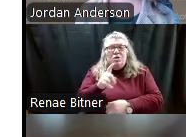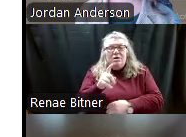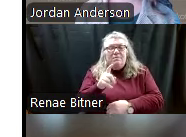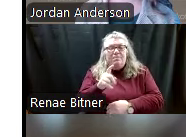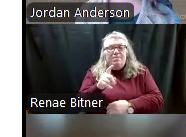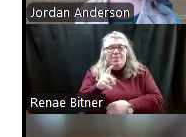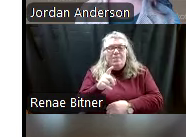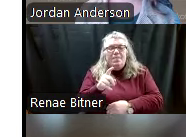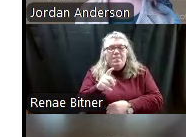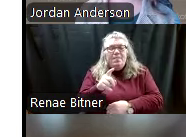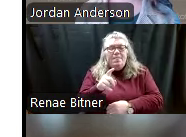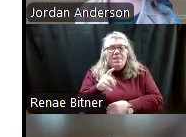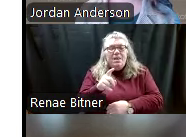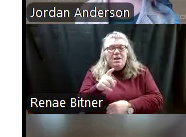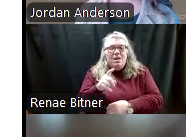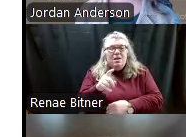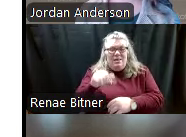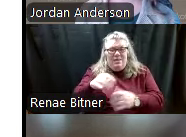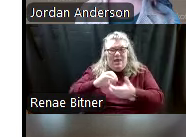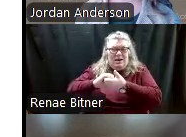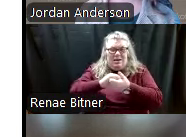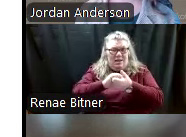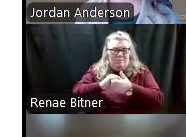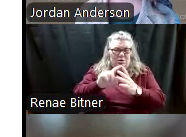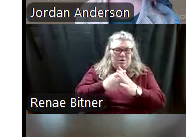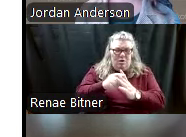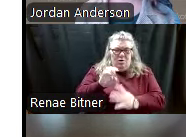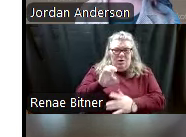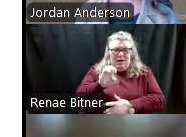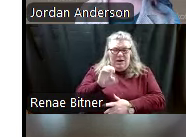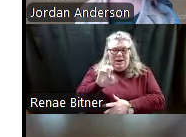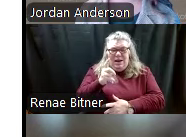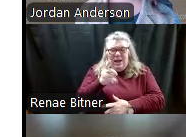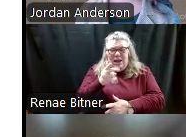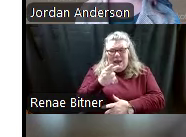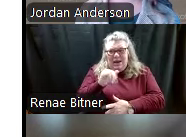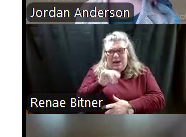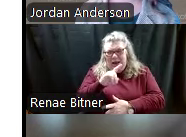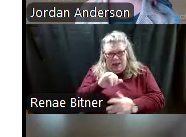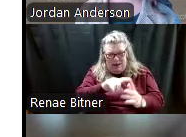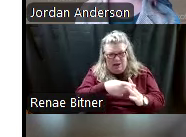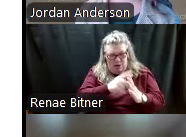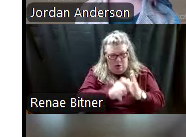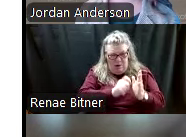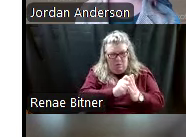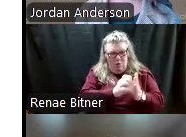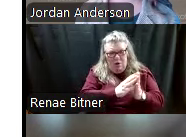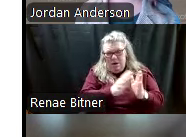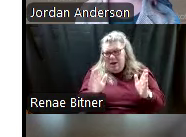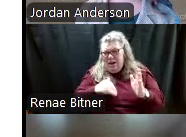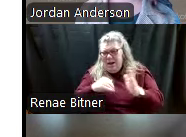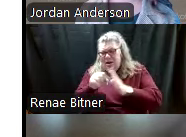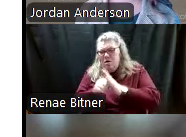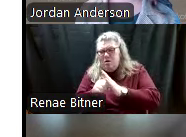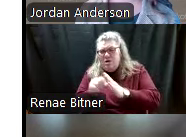at that collaboration, starting at that EHDI starting point, and then going into, in our state, we use